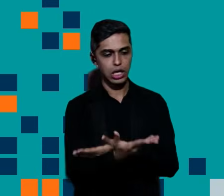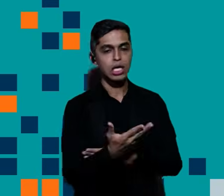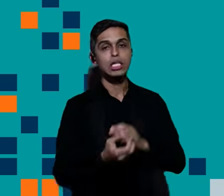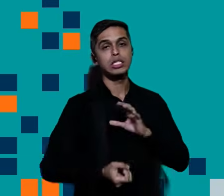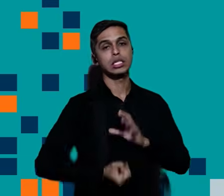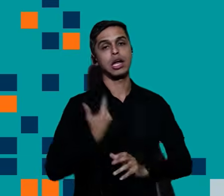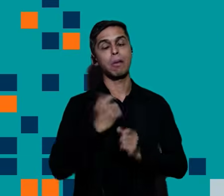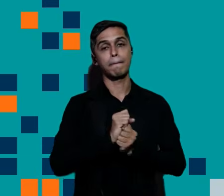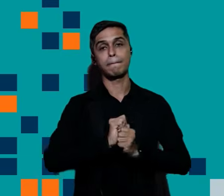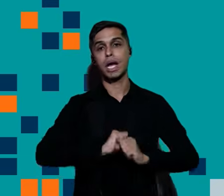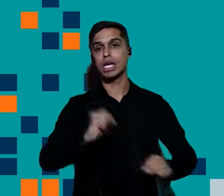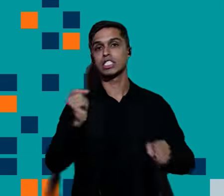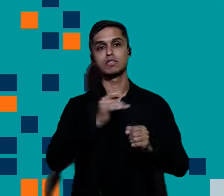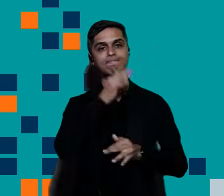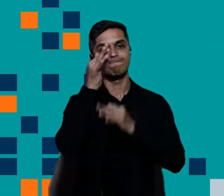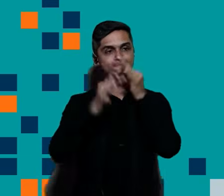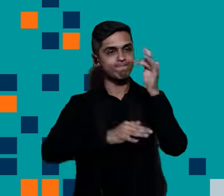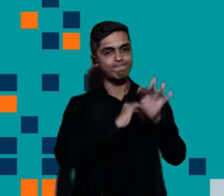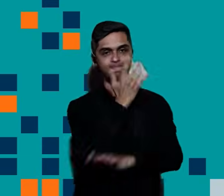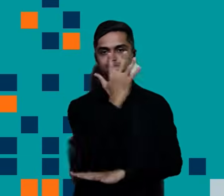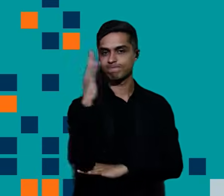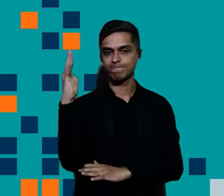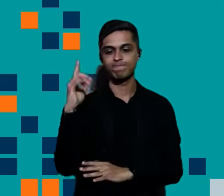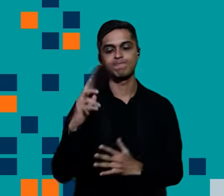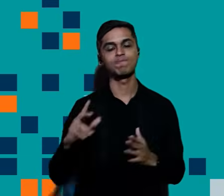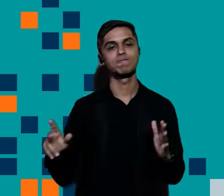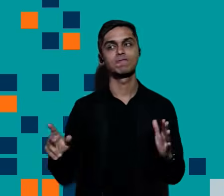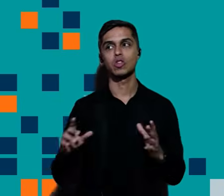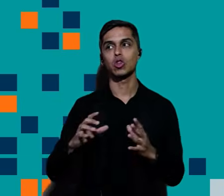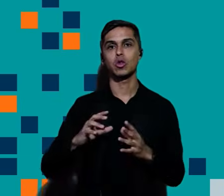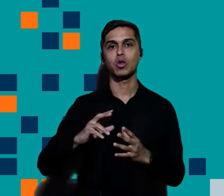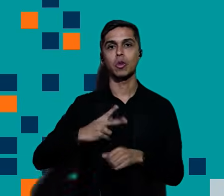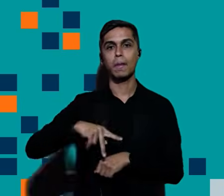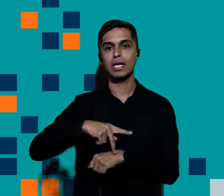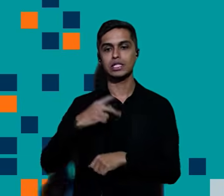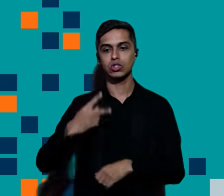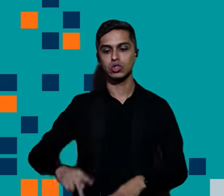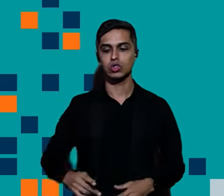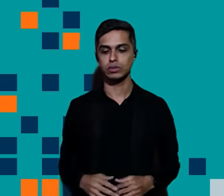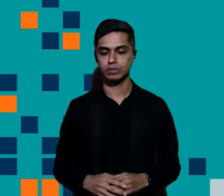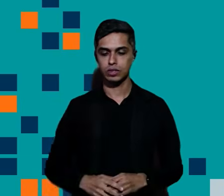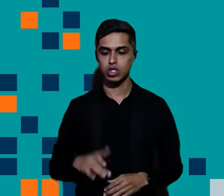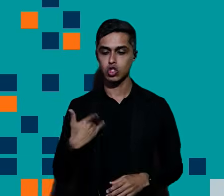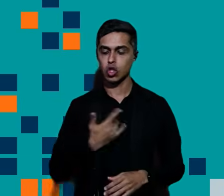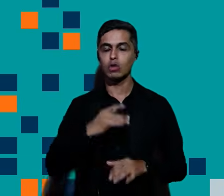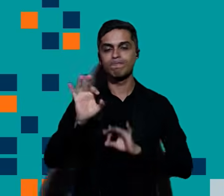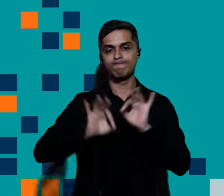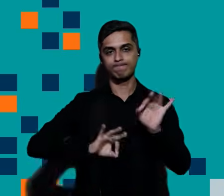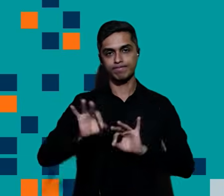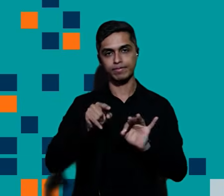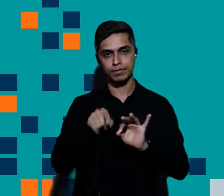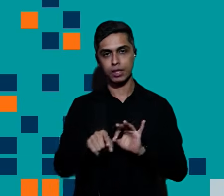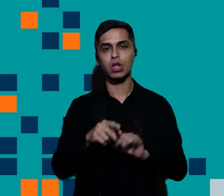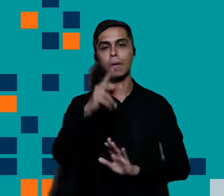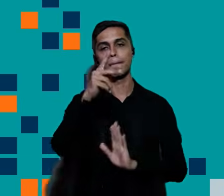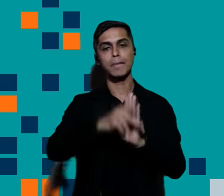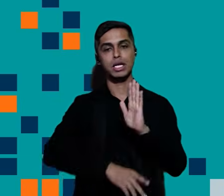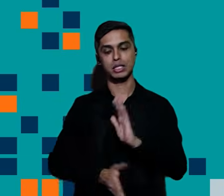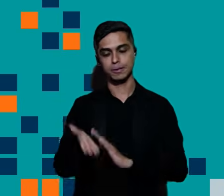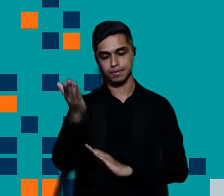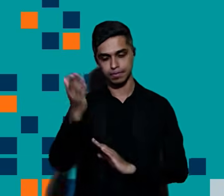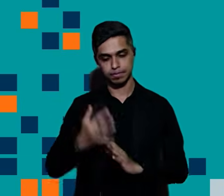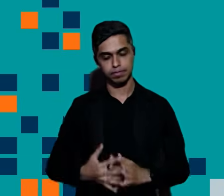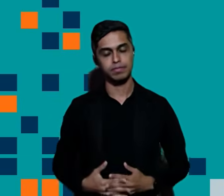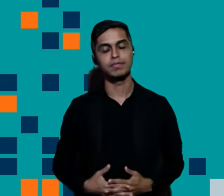new gardens in fact, the entire country. So this is what we were given. The site is beside a new